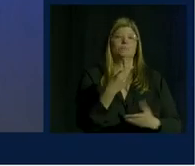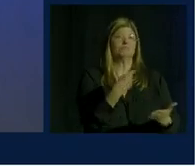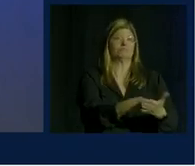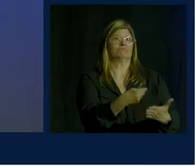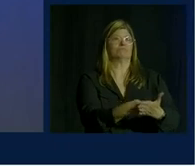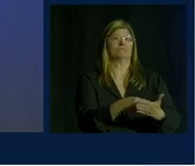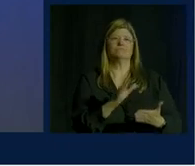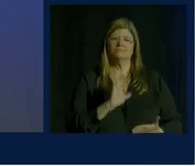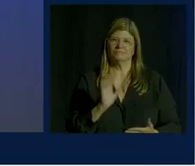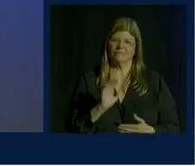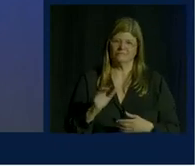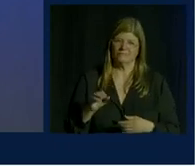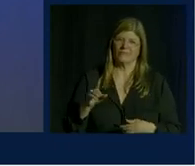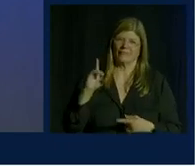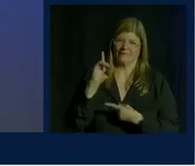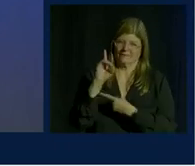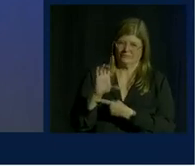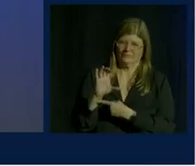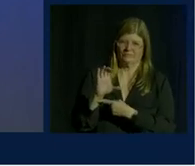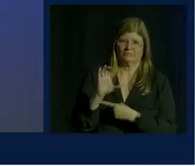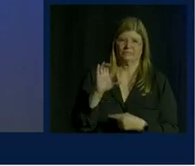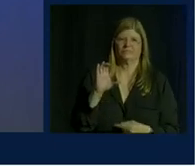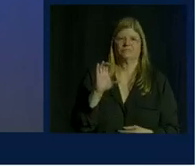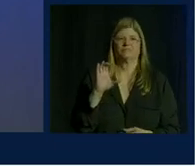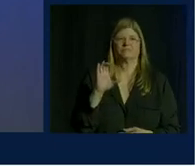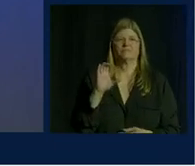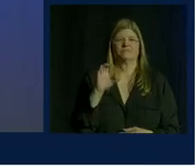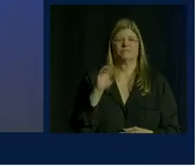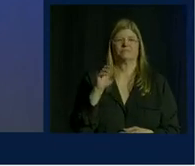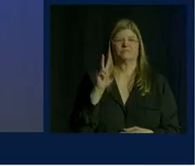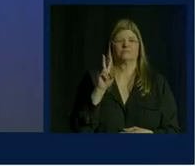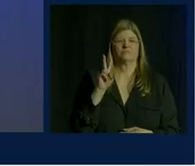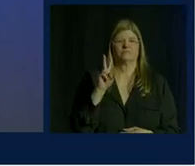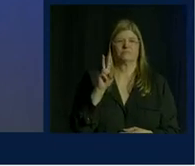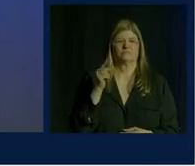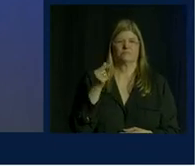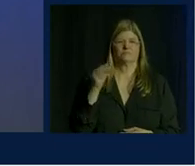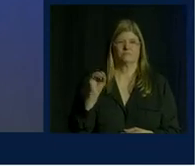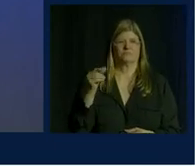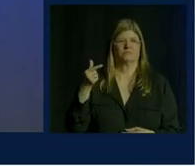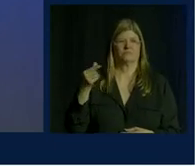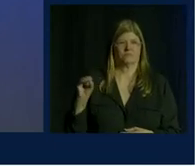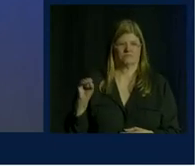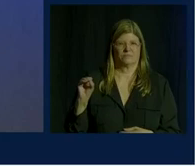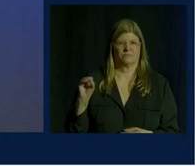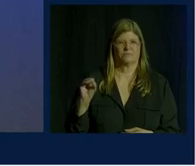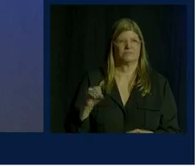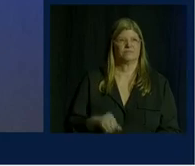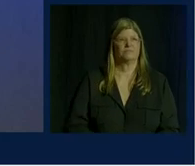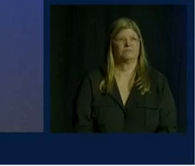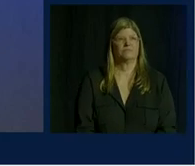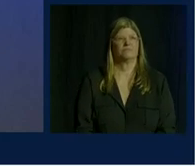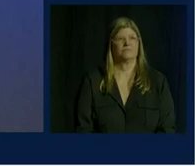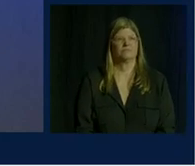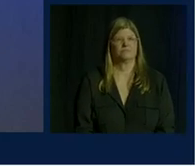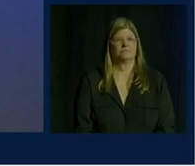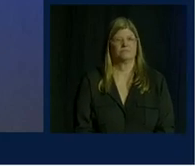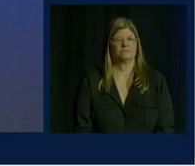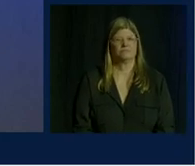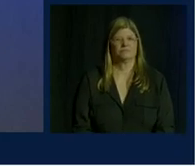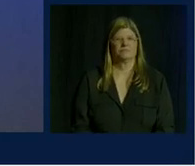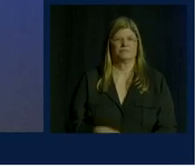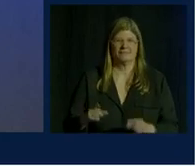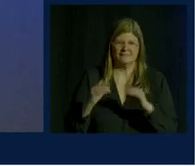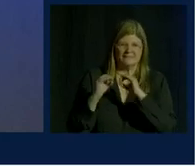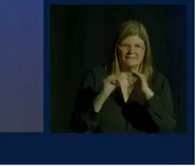DC.gov, you're getting the support to help launch your business, teach how to use the technology. And I think that's a really important aspect